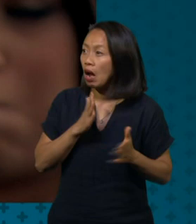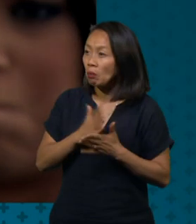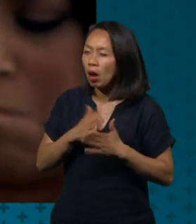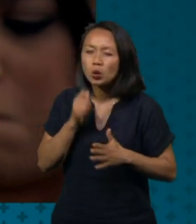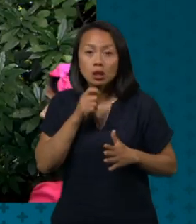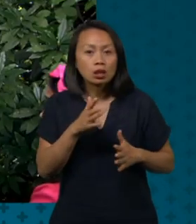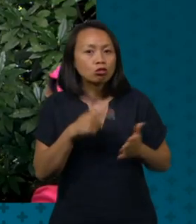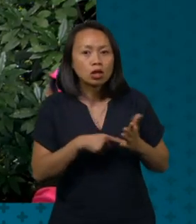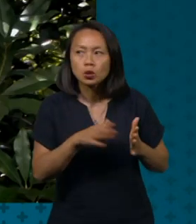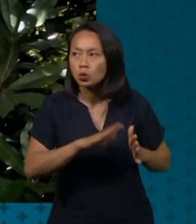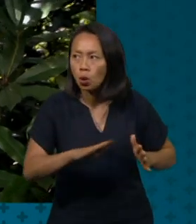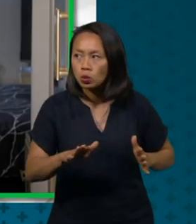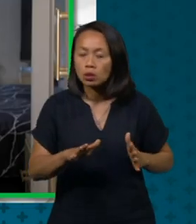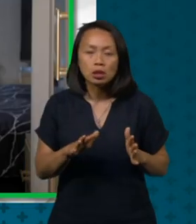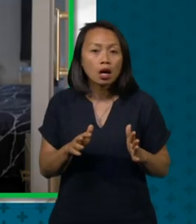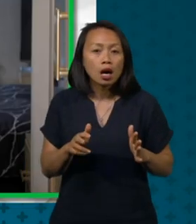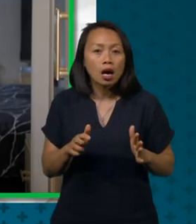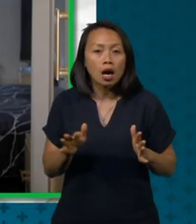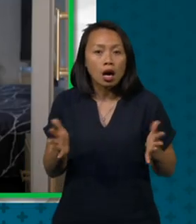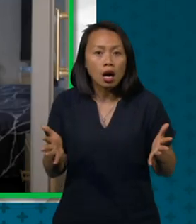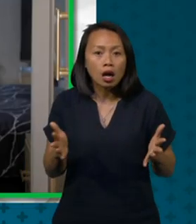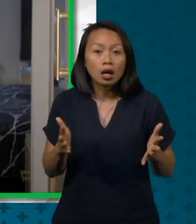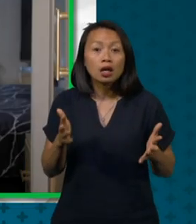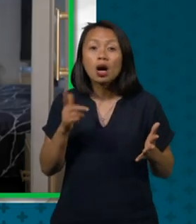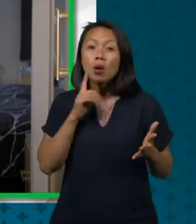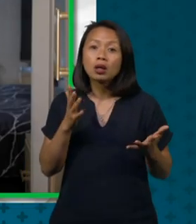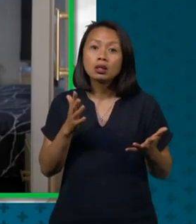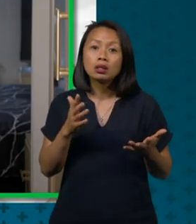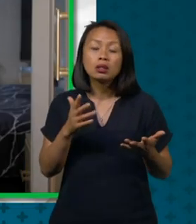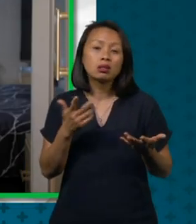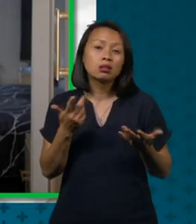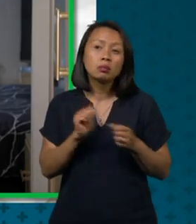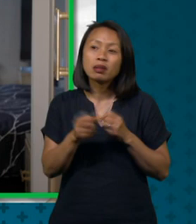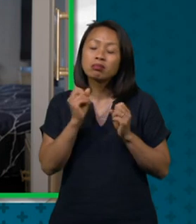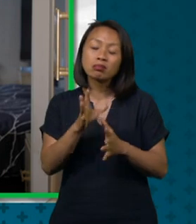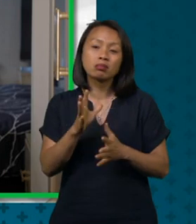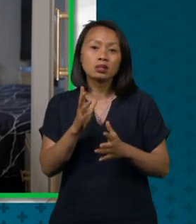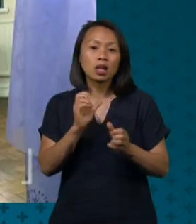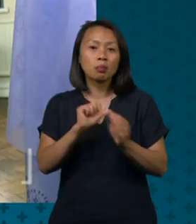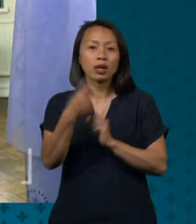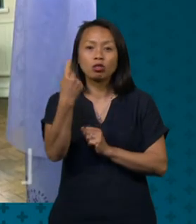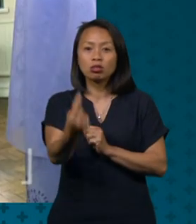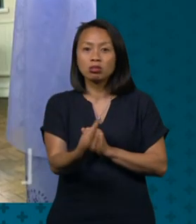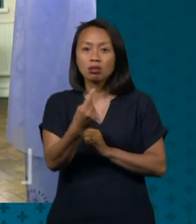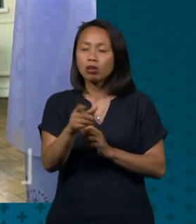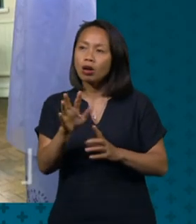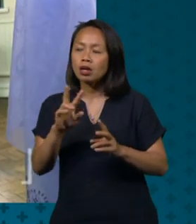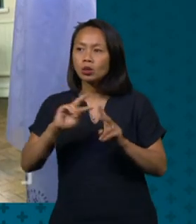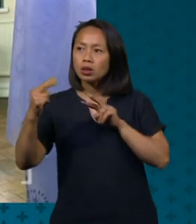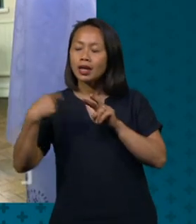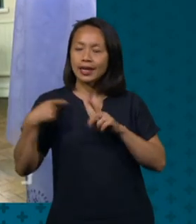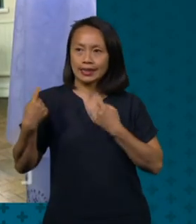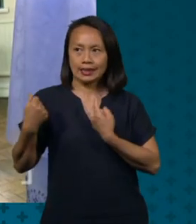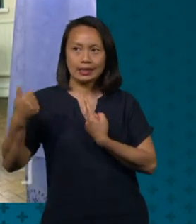Tracy, don't. Oh! I could have gone with be yourself, and not what you think others might want you to be. Hi, I'm Tracy